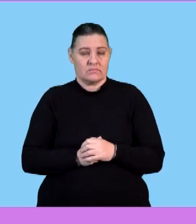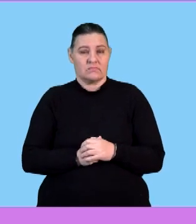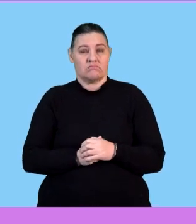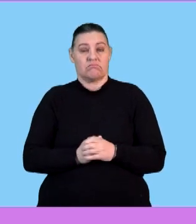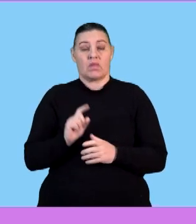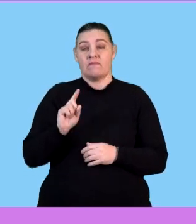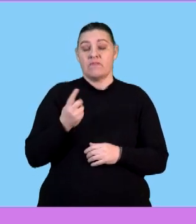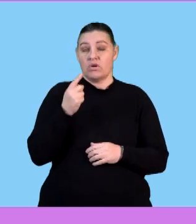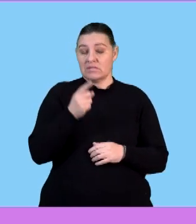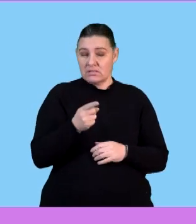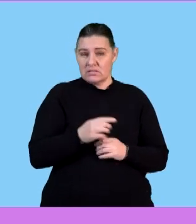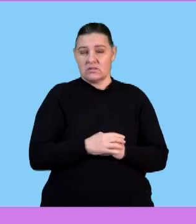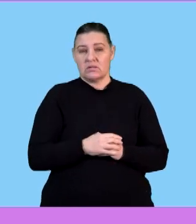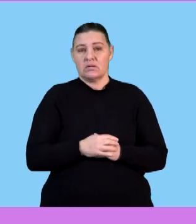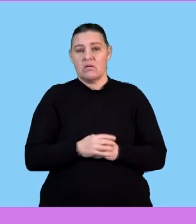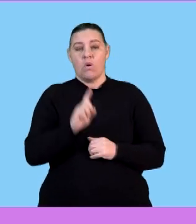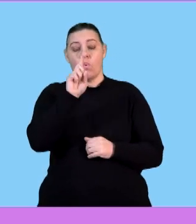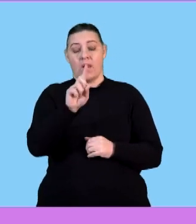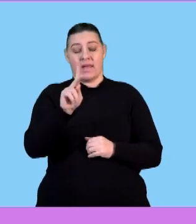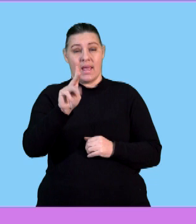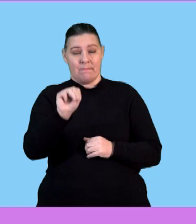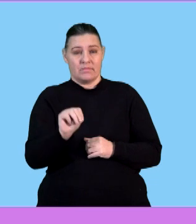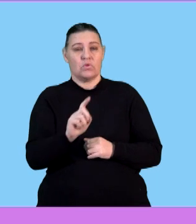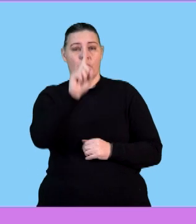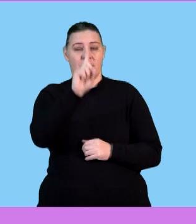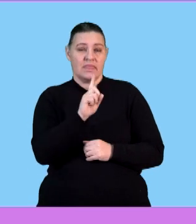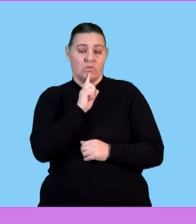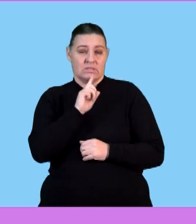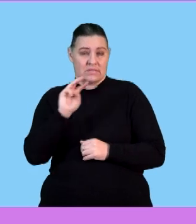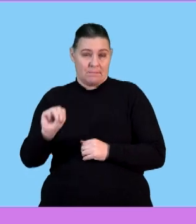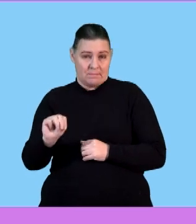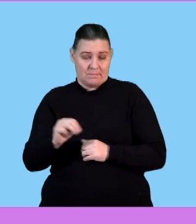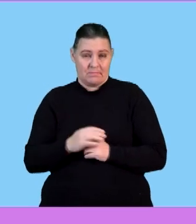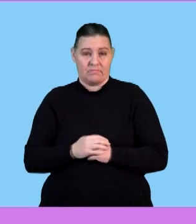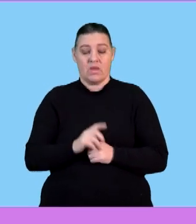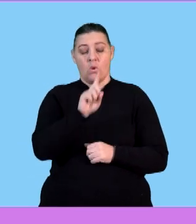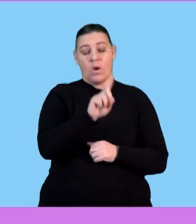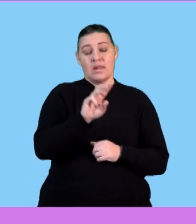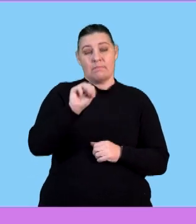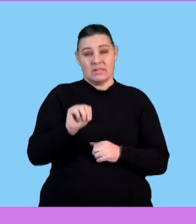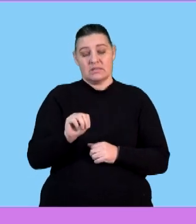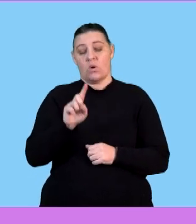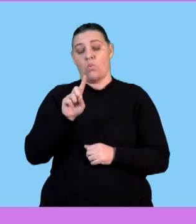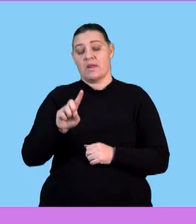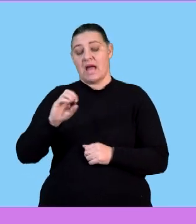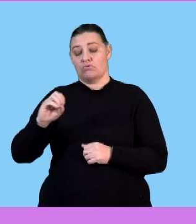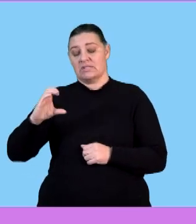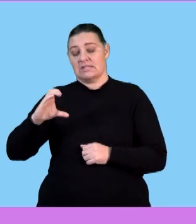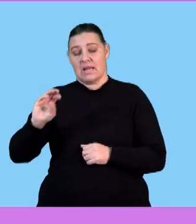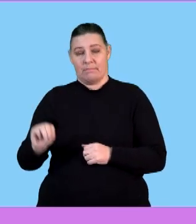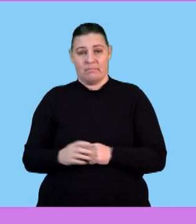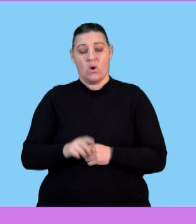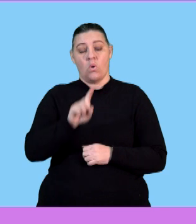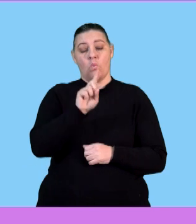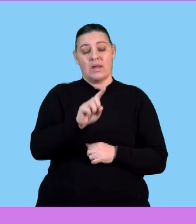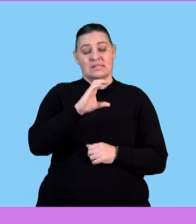So, on the first one, straightforward, 1 kilometer is 1,000 meters, 1 meter is 100 centimeters,